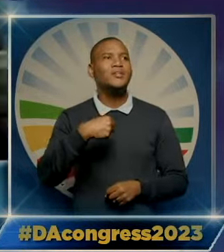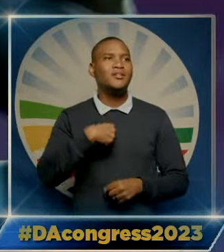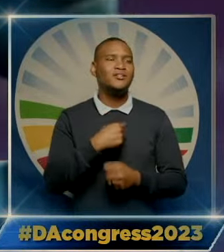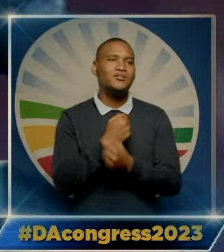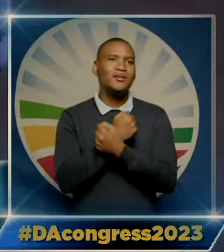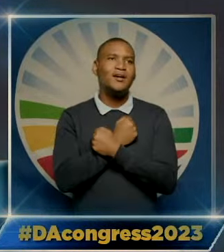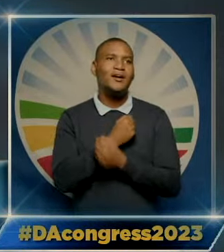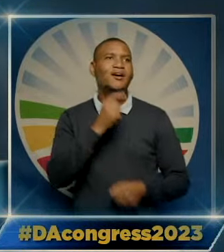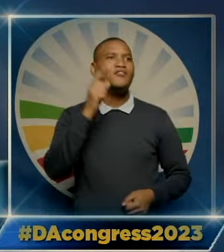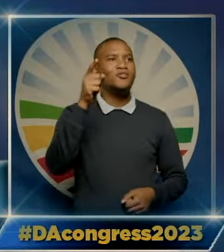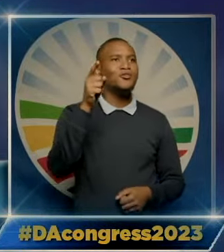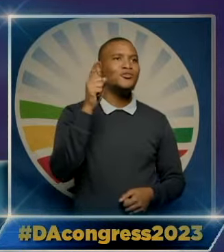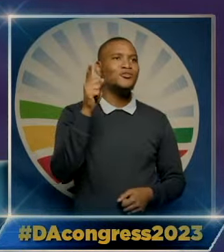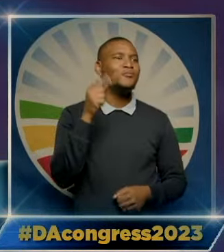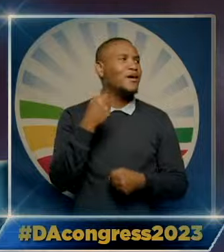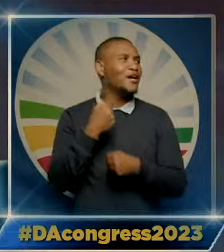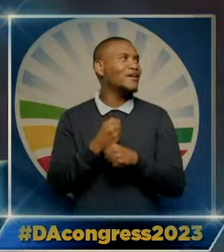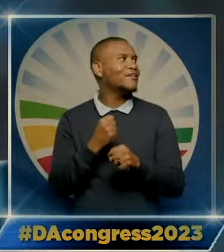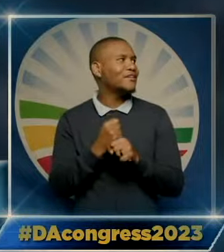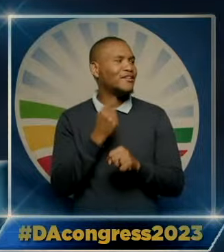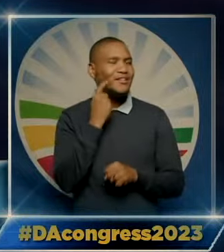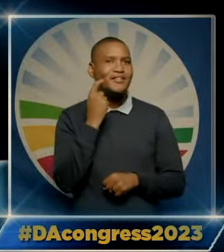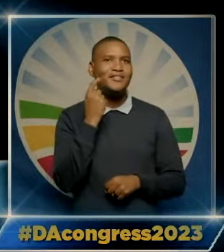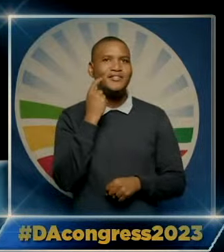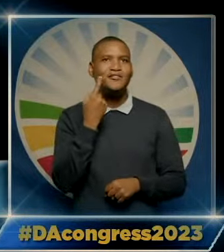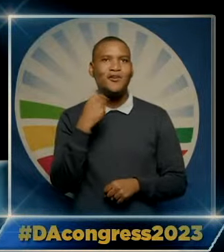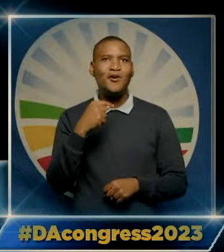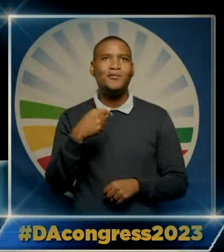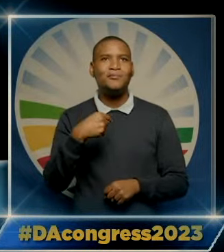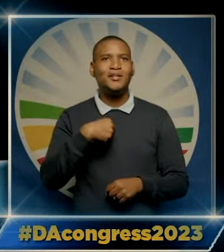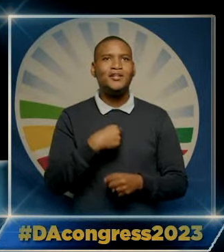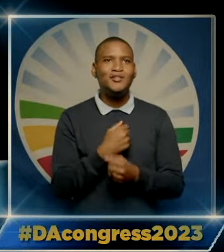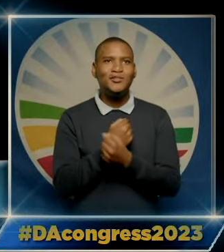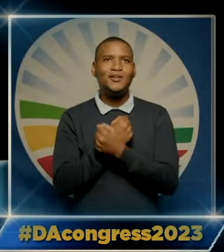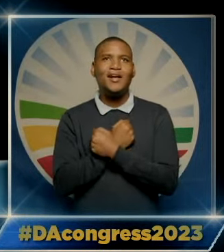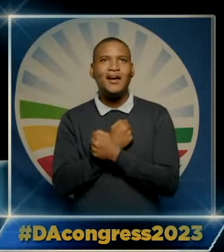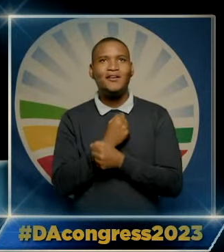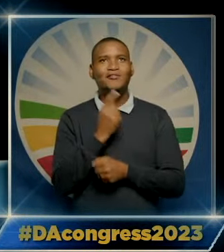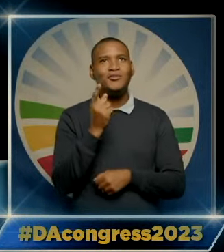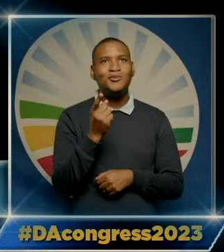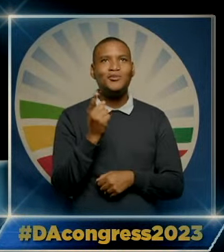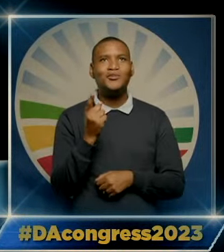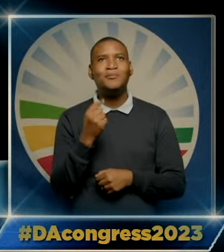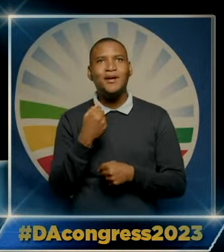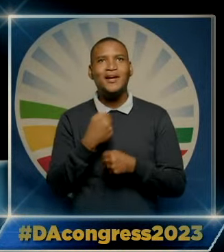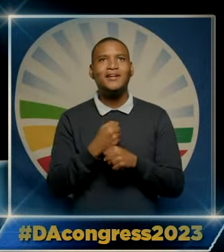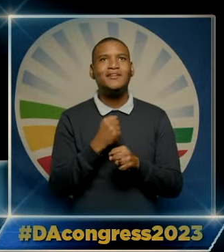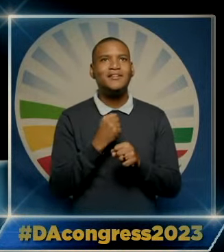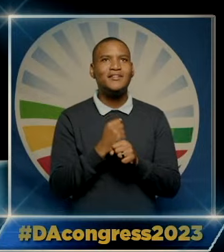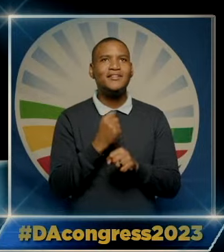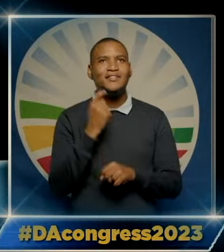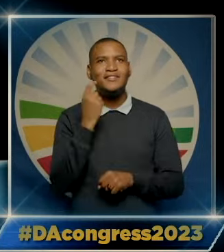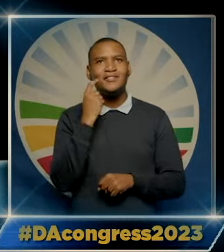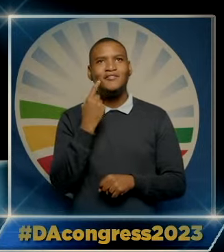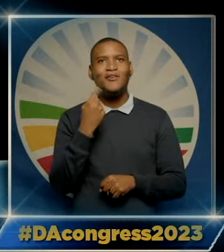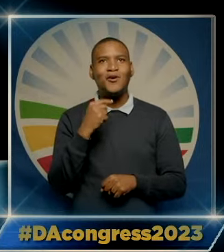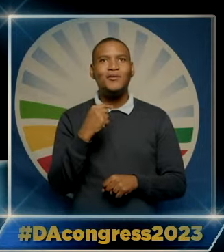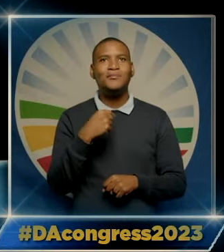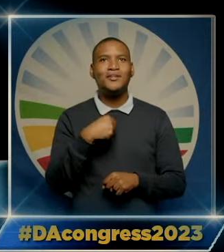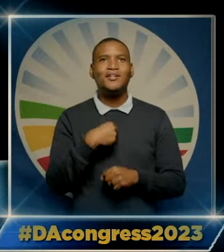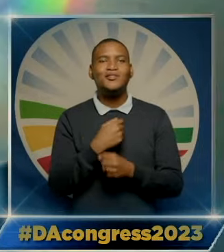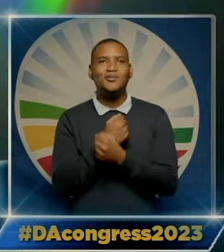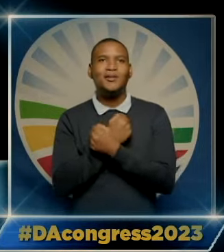me. You make it easy for me. You make it easy